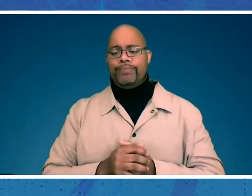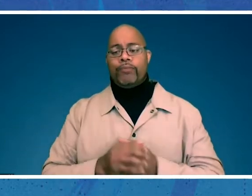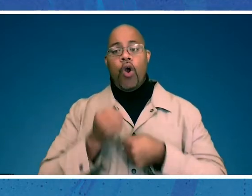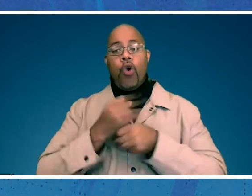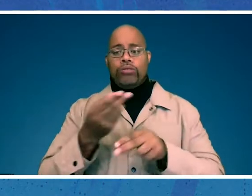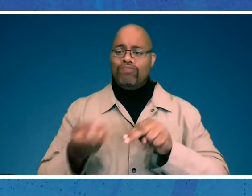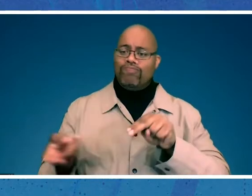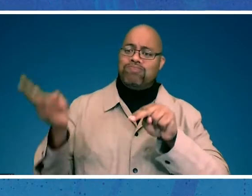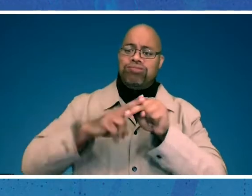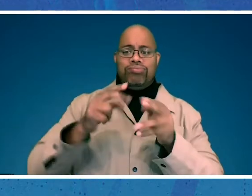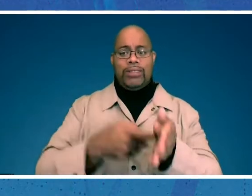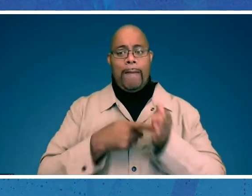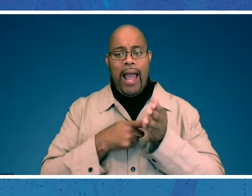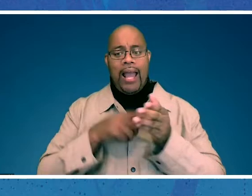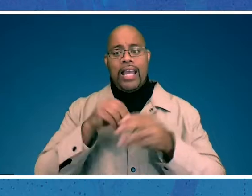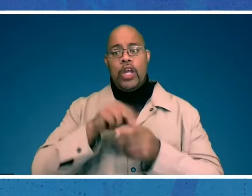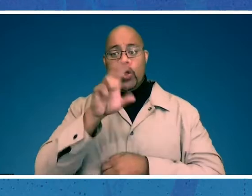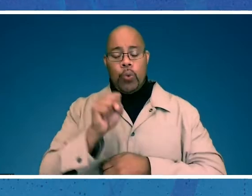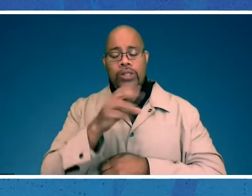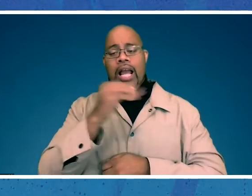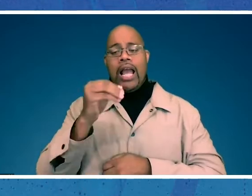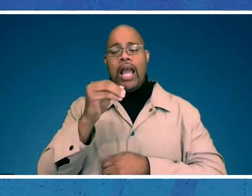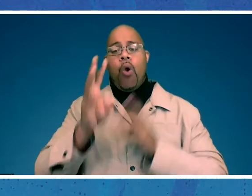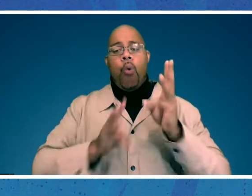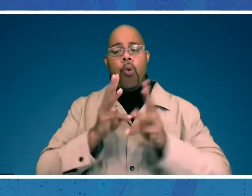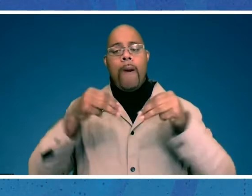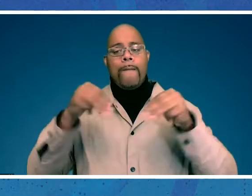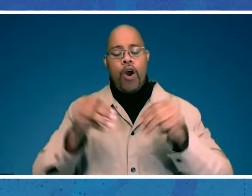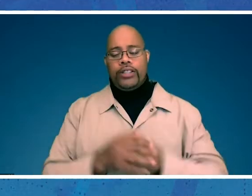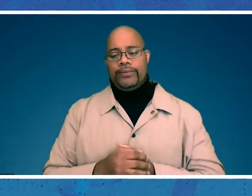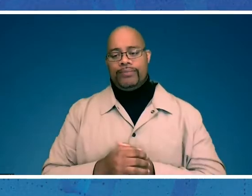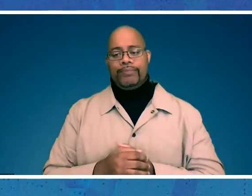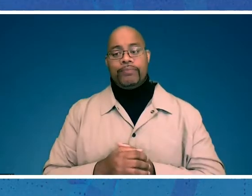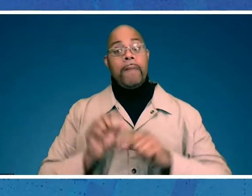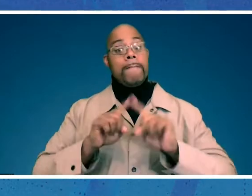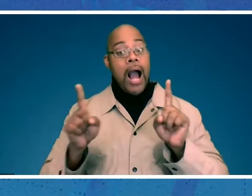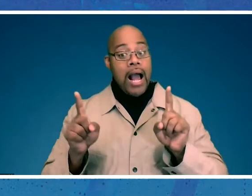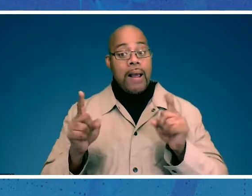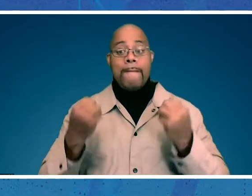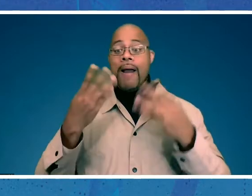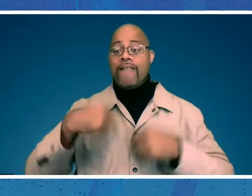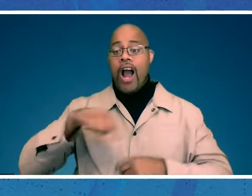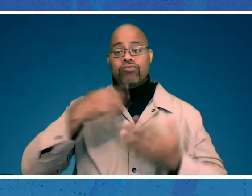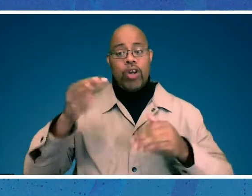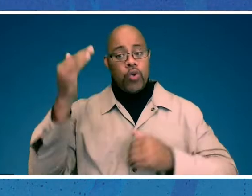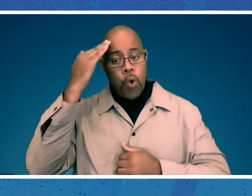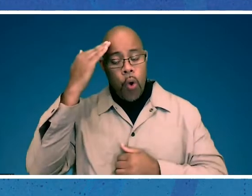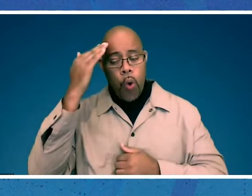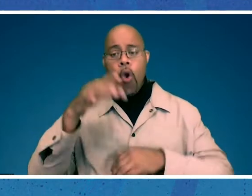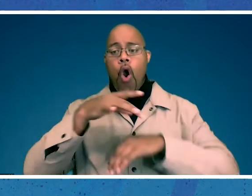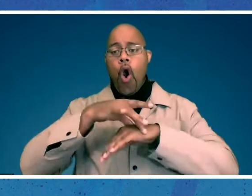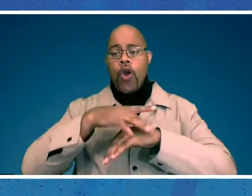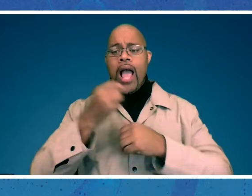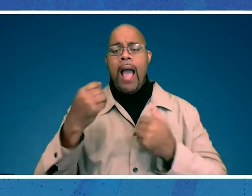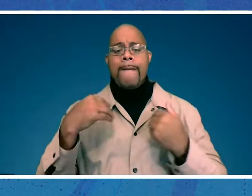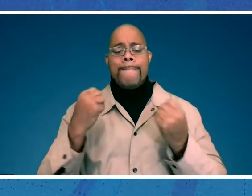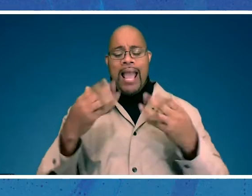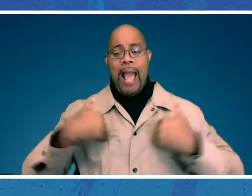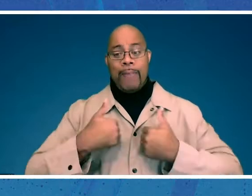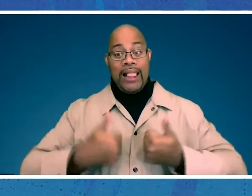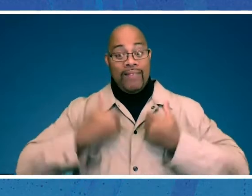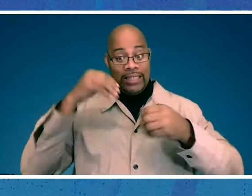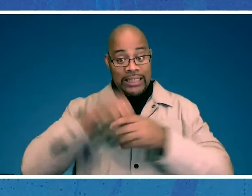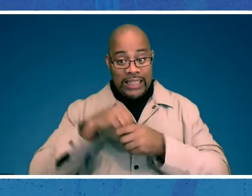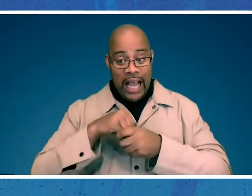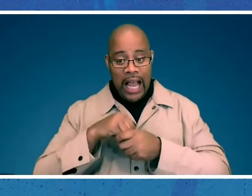a spike in demand in the United States and global markets. However, as many of us know, our planet and the species that live